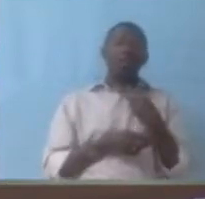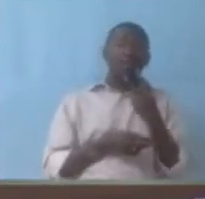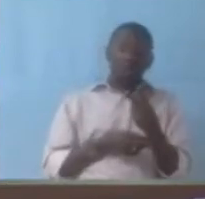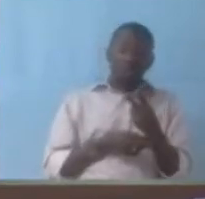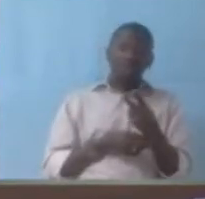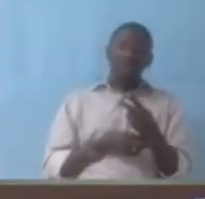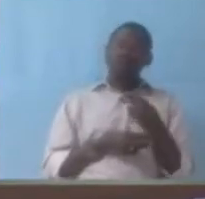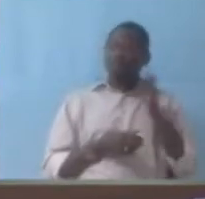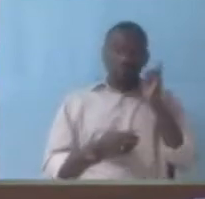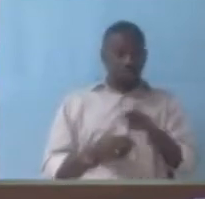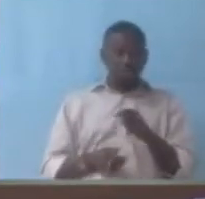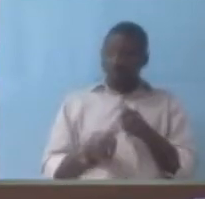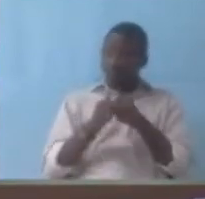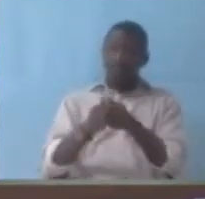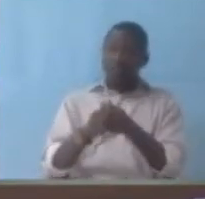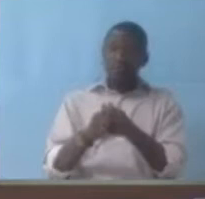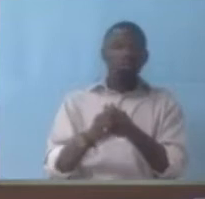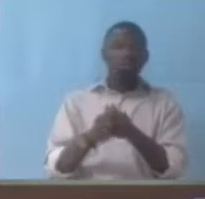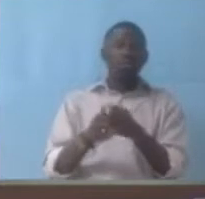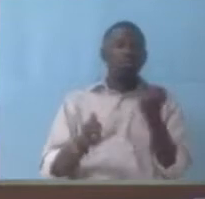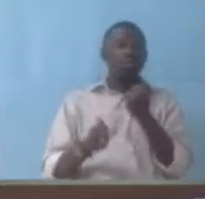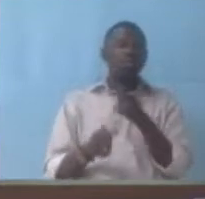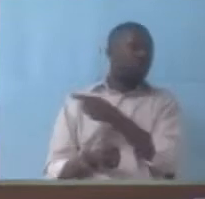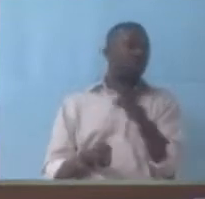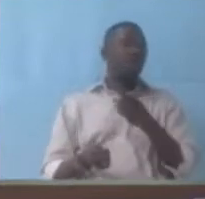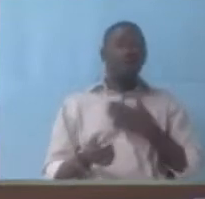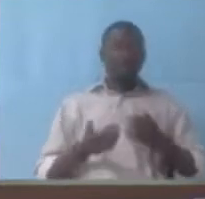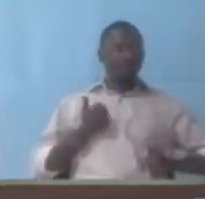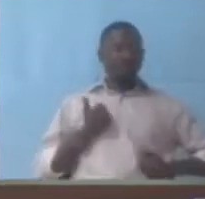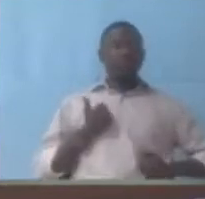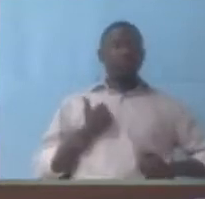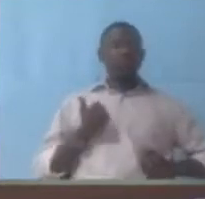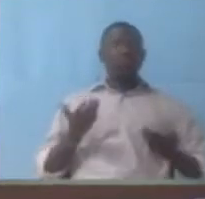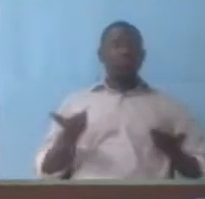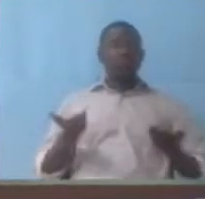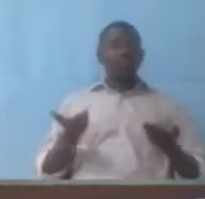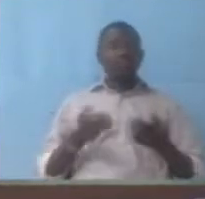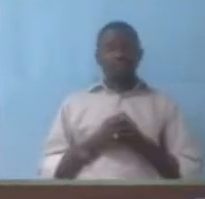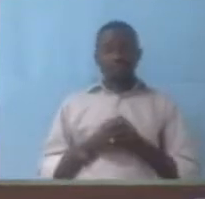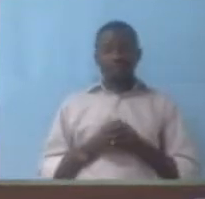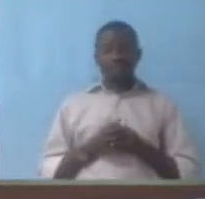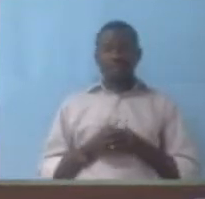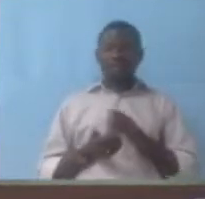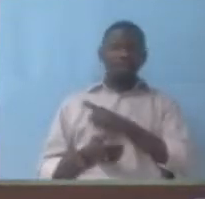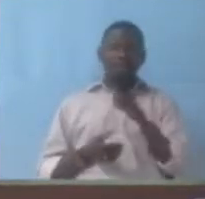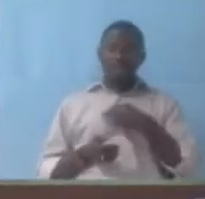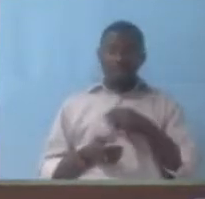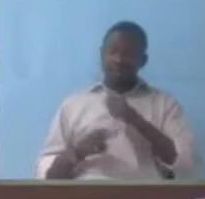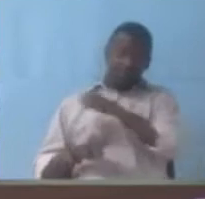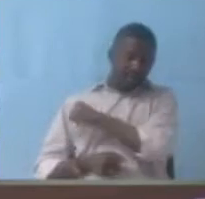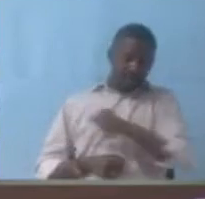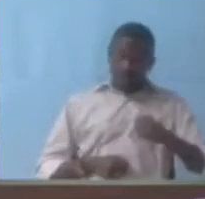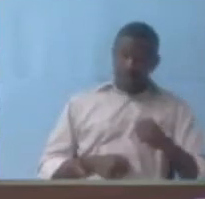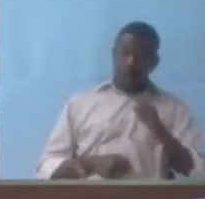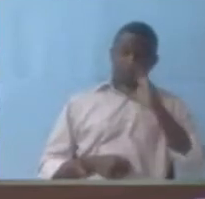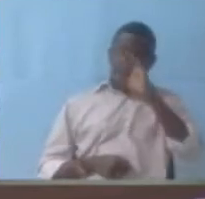You know, from their guns. Andu wo akabumune bala ila kidolu menu bebulu. They have taken over the country. Ye